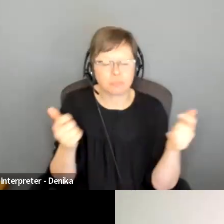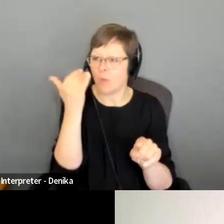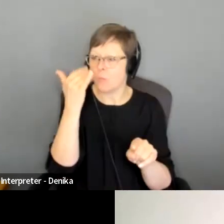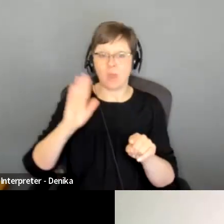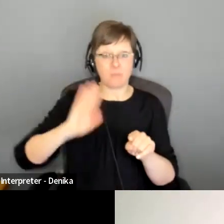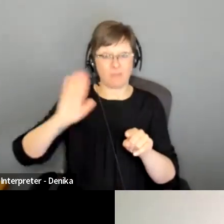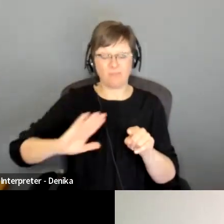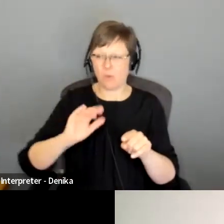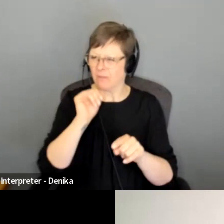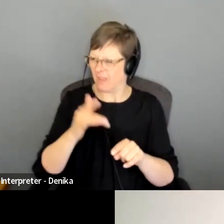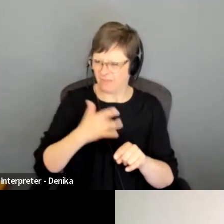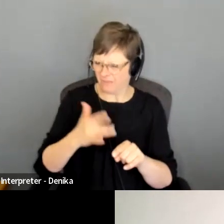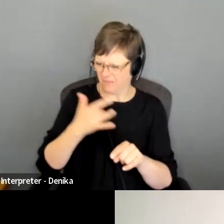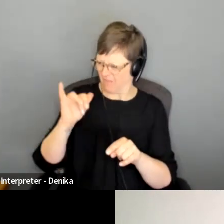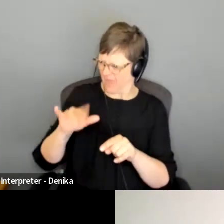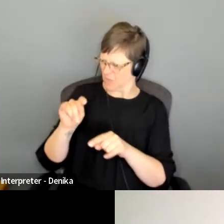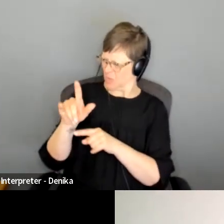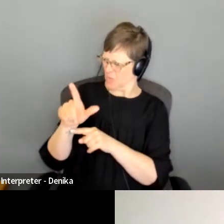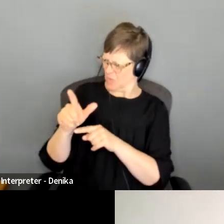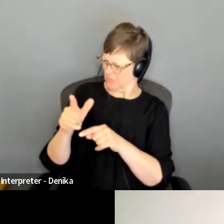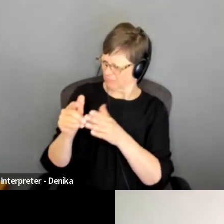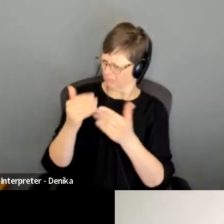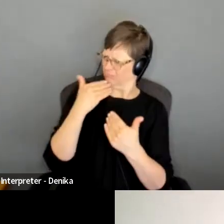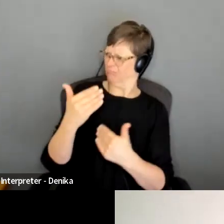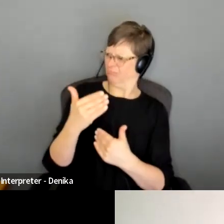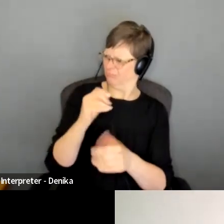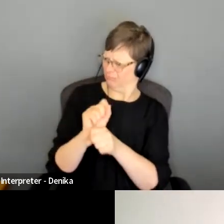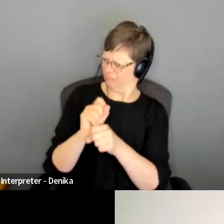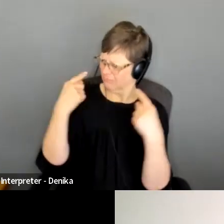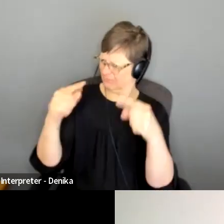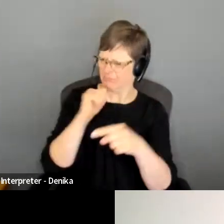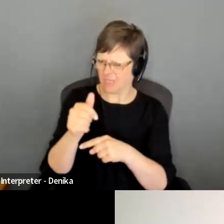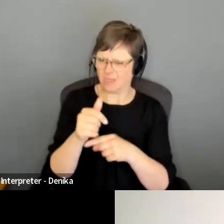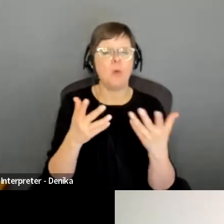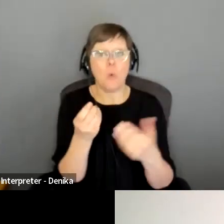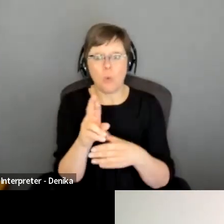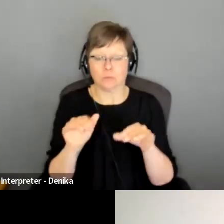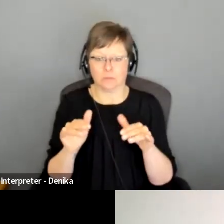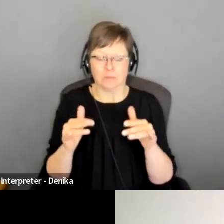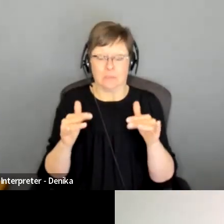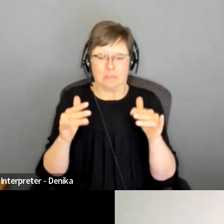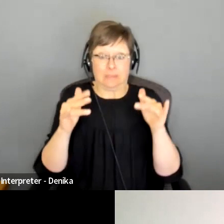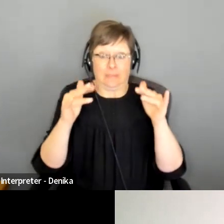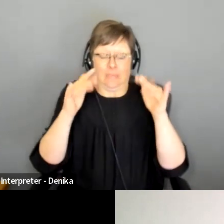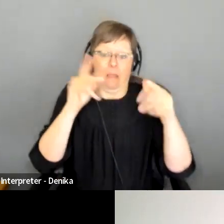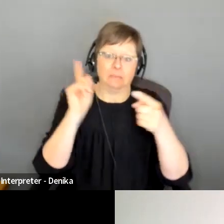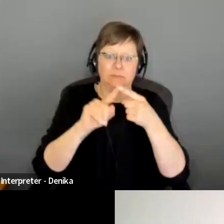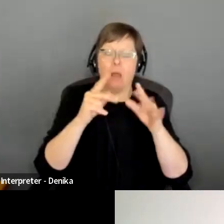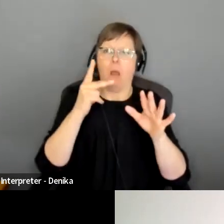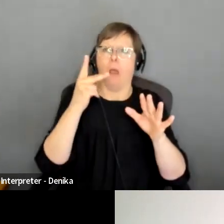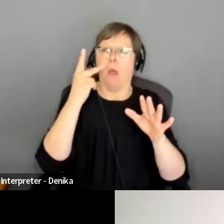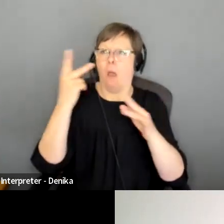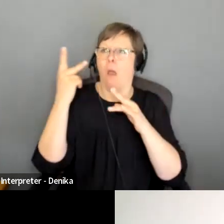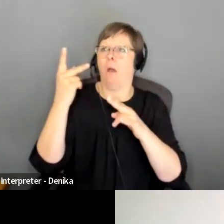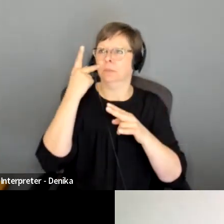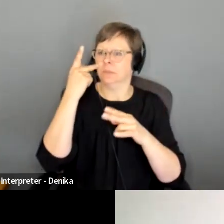past events that have escalated or unaware until there was hindsight. Facilitating